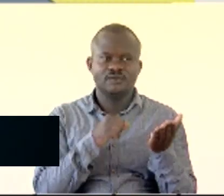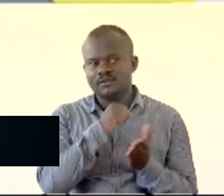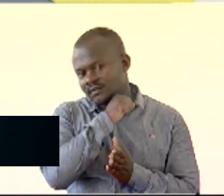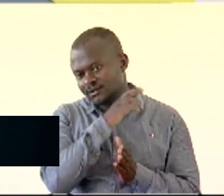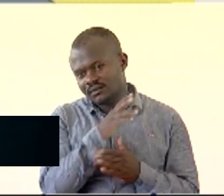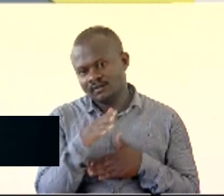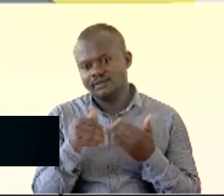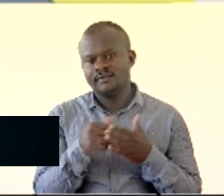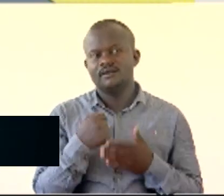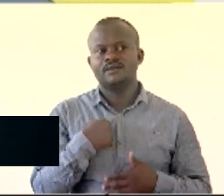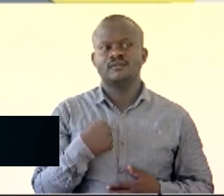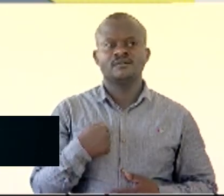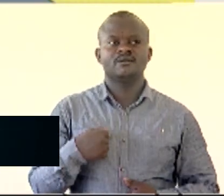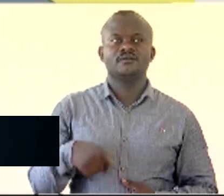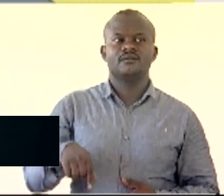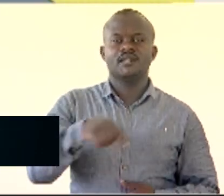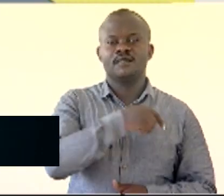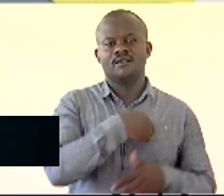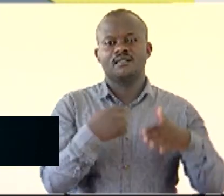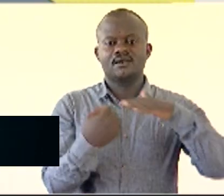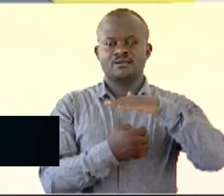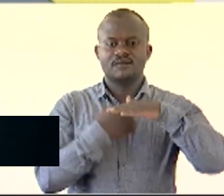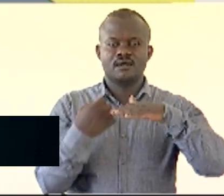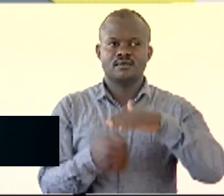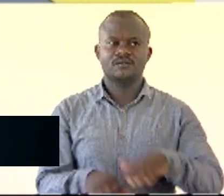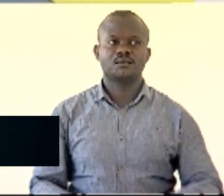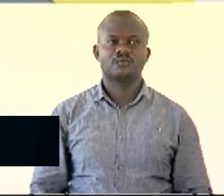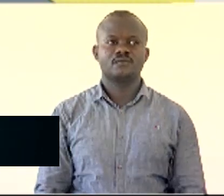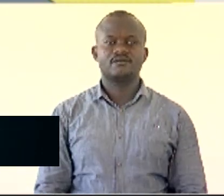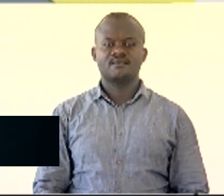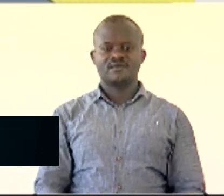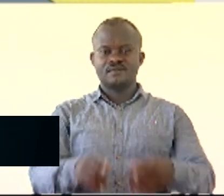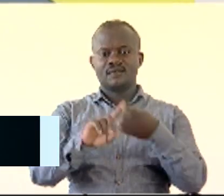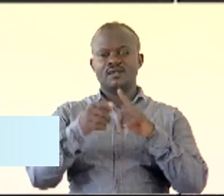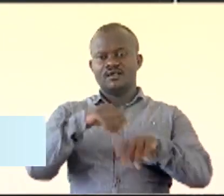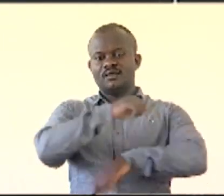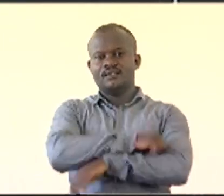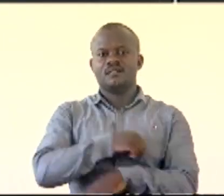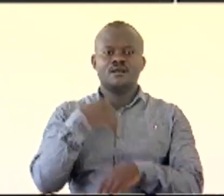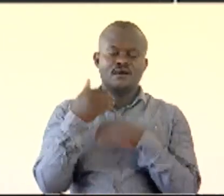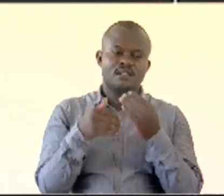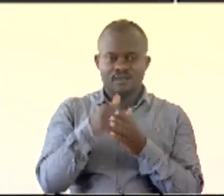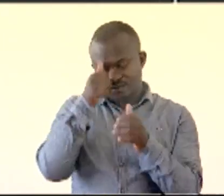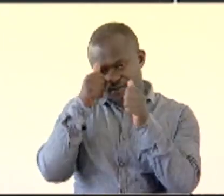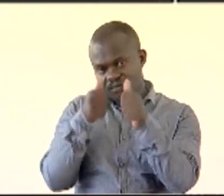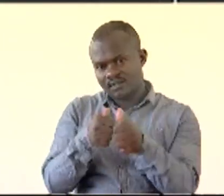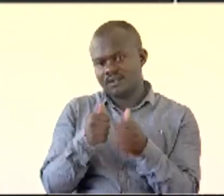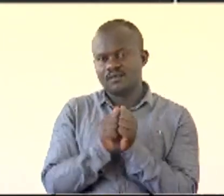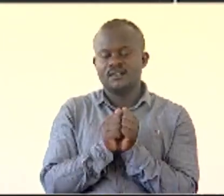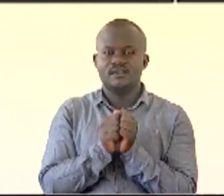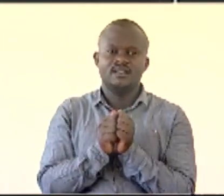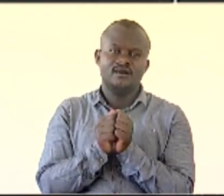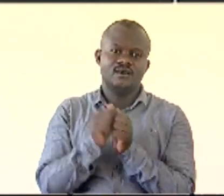contaminate our environment. Dear students, after following all